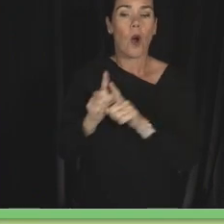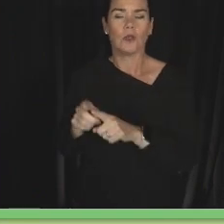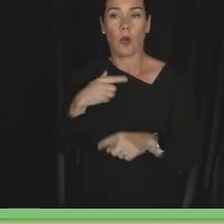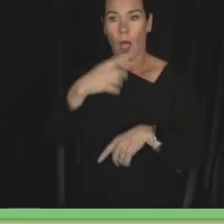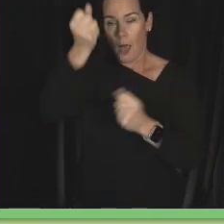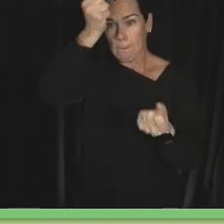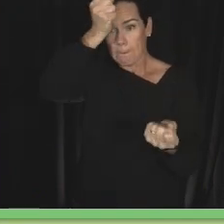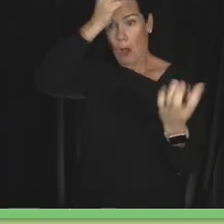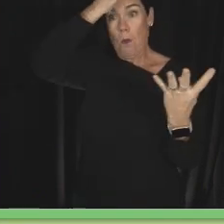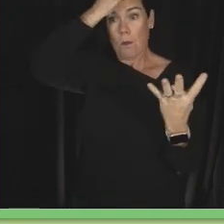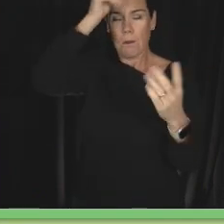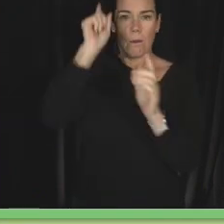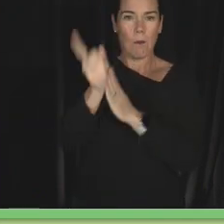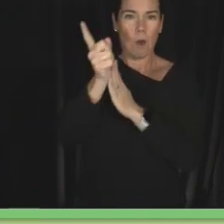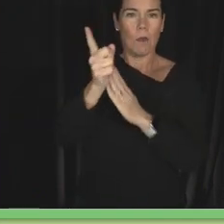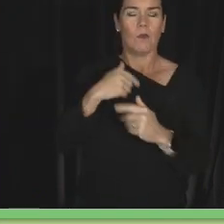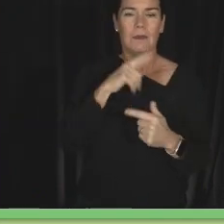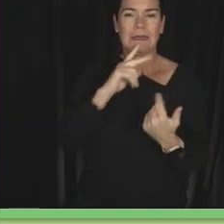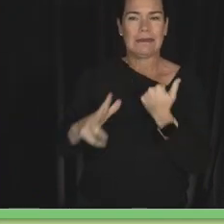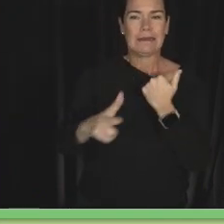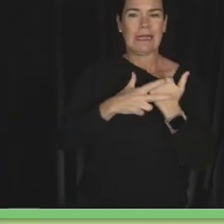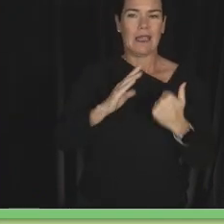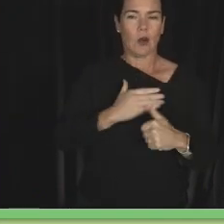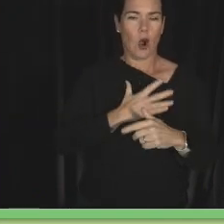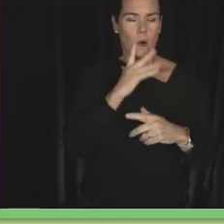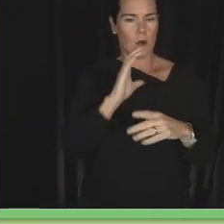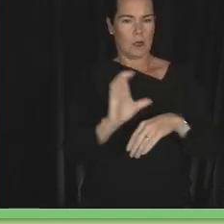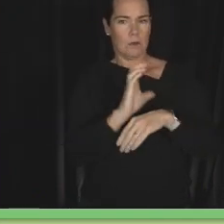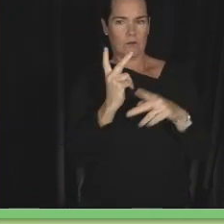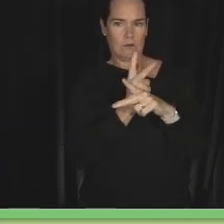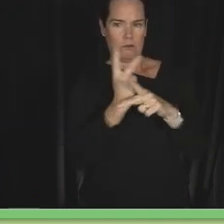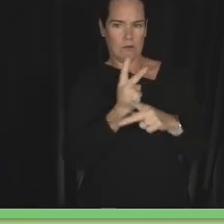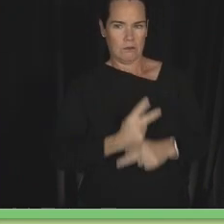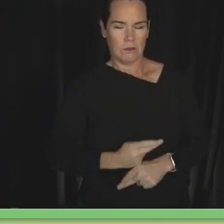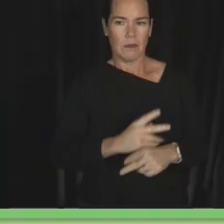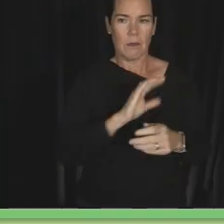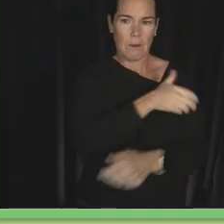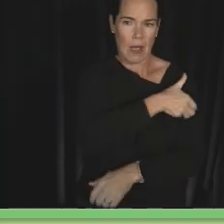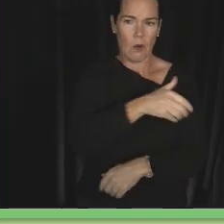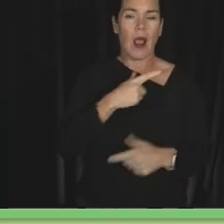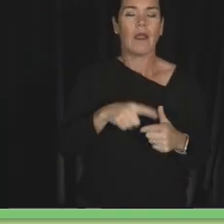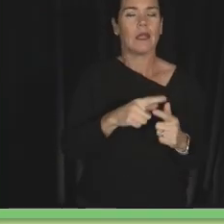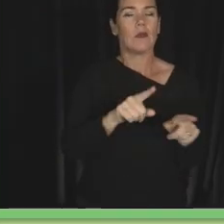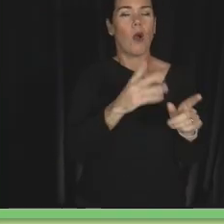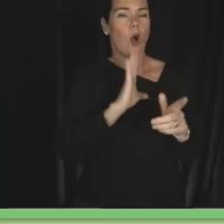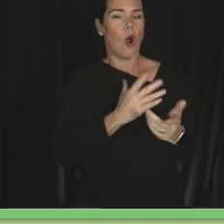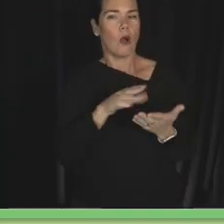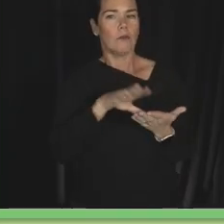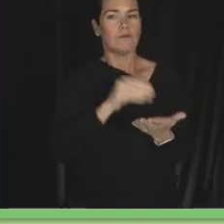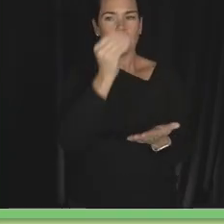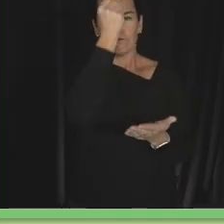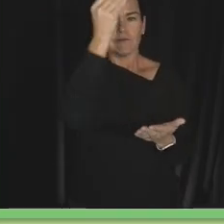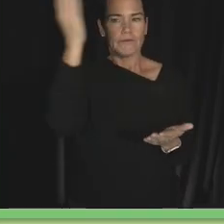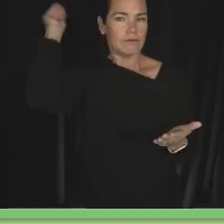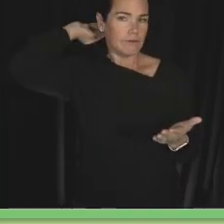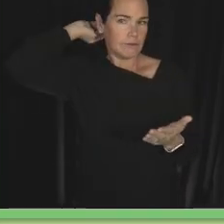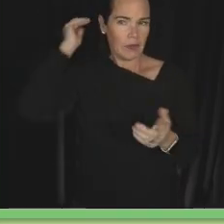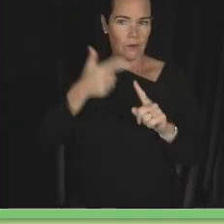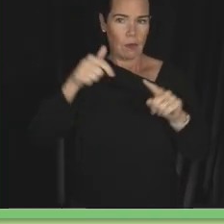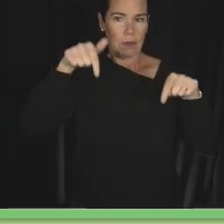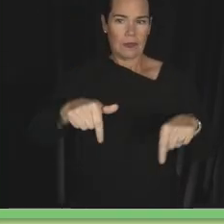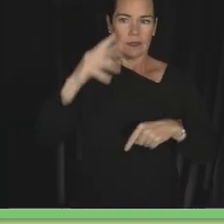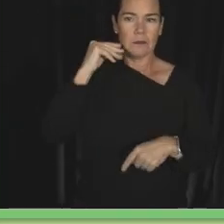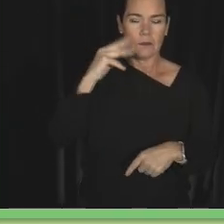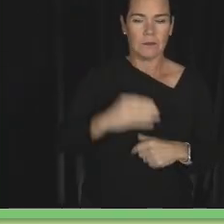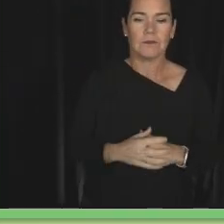us a ton of compute and what I think is the most important thing to take away from this experience. So the ingestion pipeline